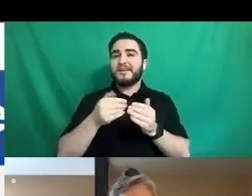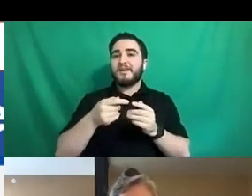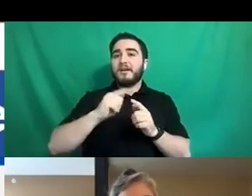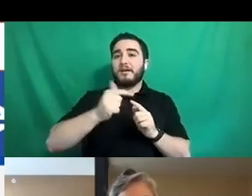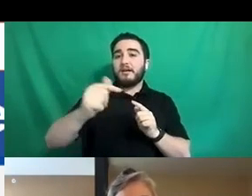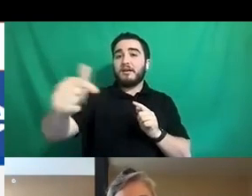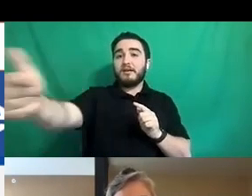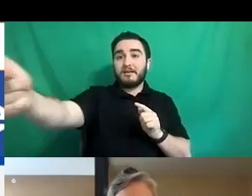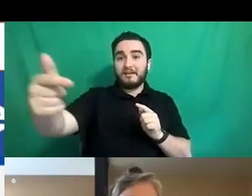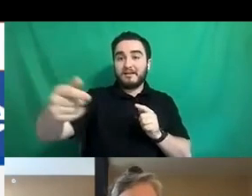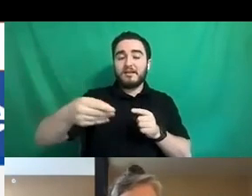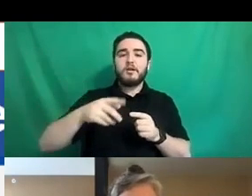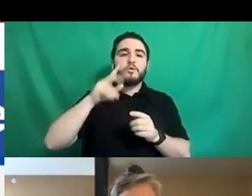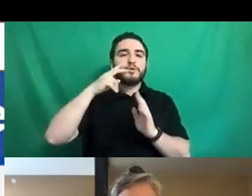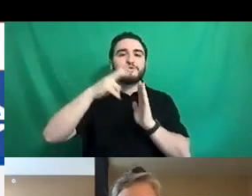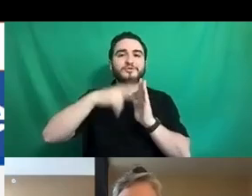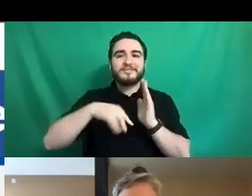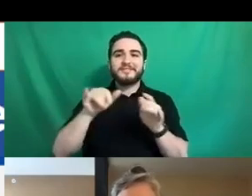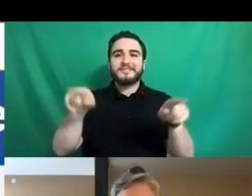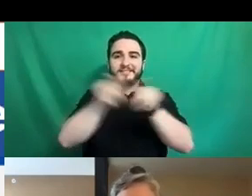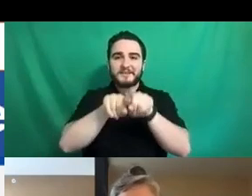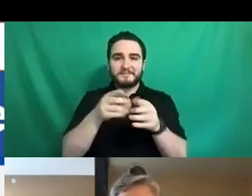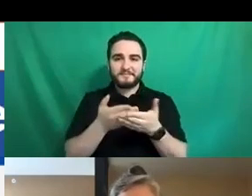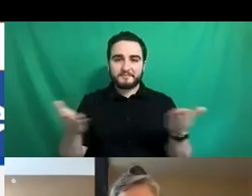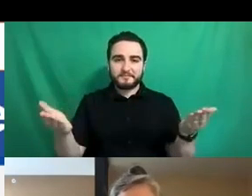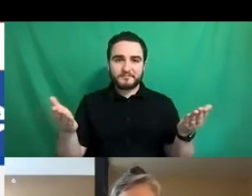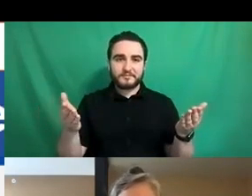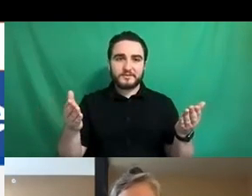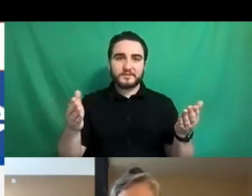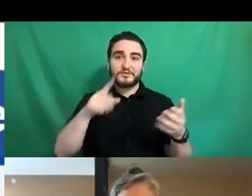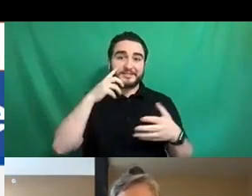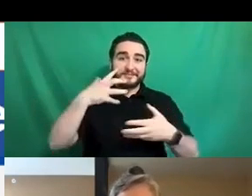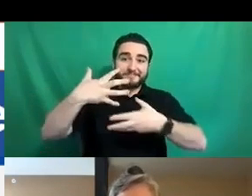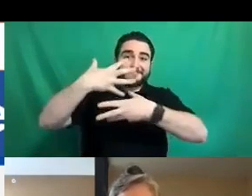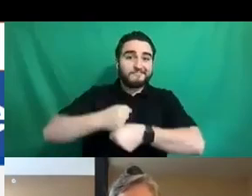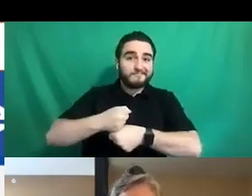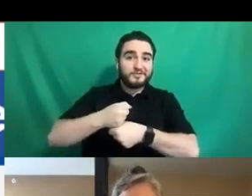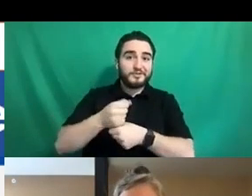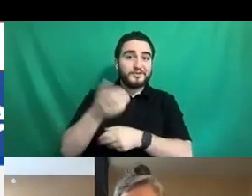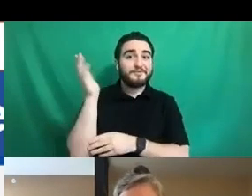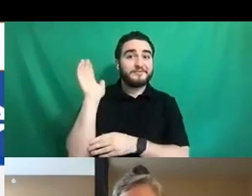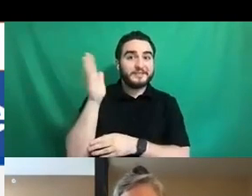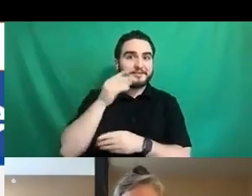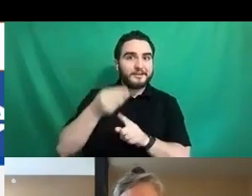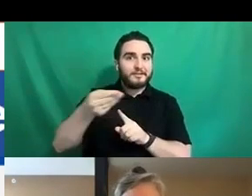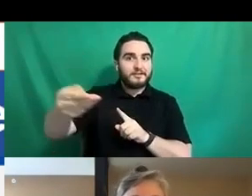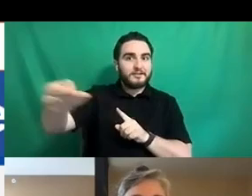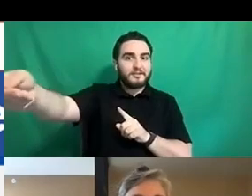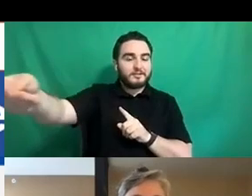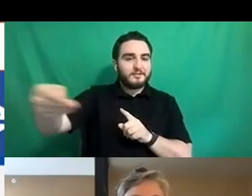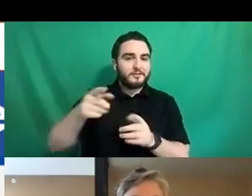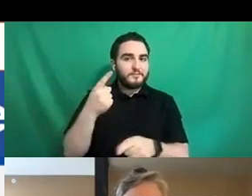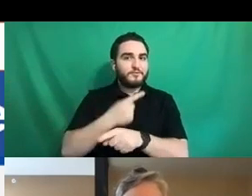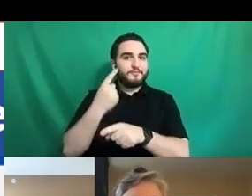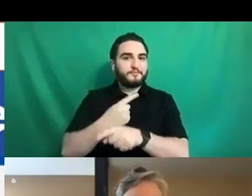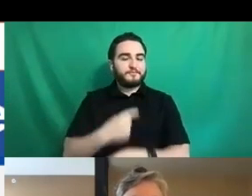look at it is going to read the same thing. You're essentially capturing your elevator speech, making sure that it's getting passed forward correctly.